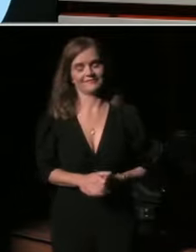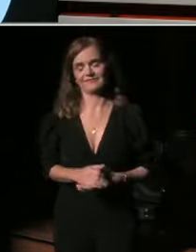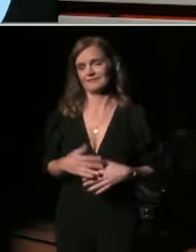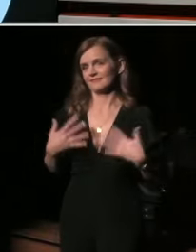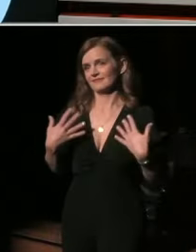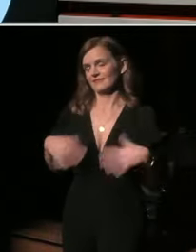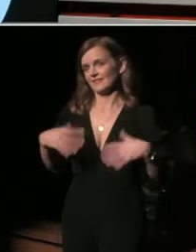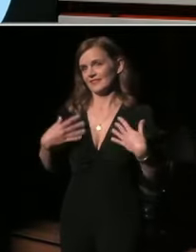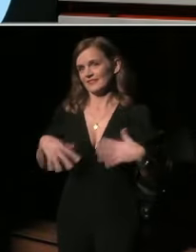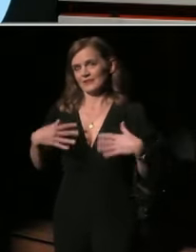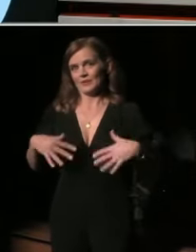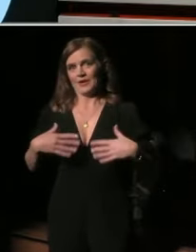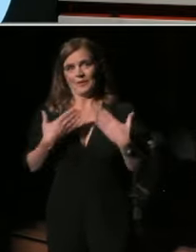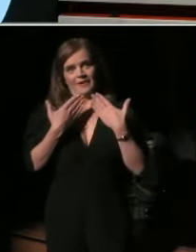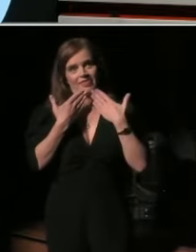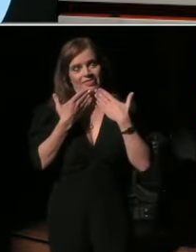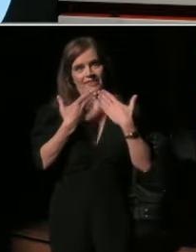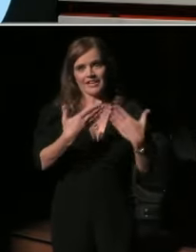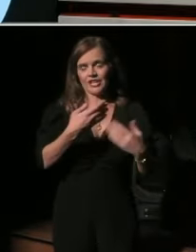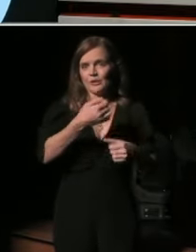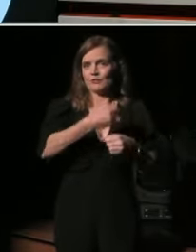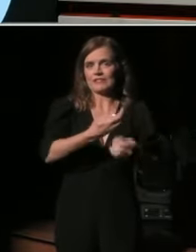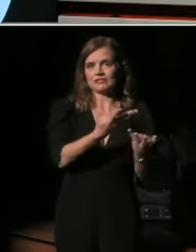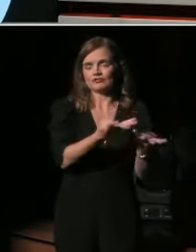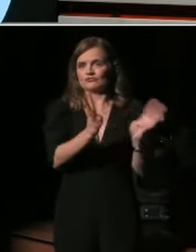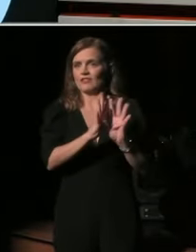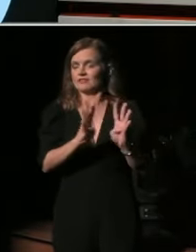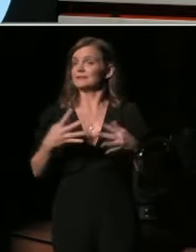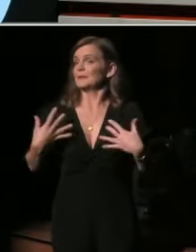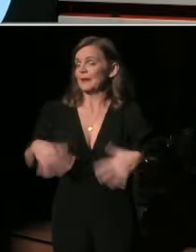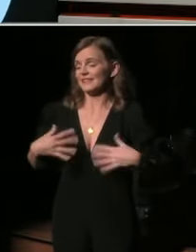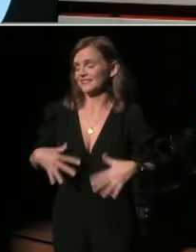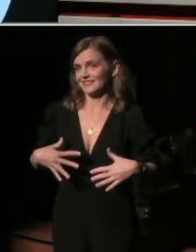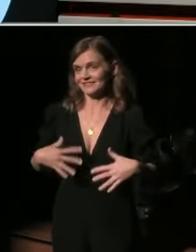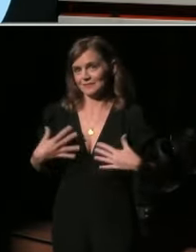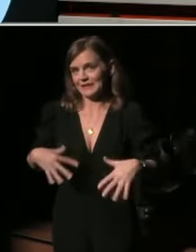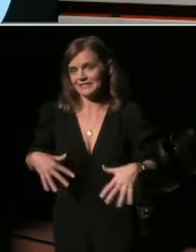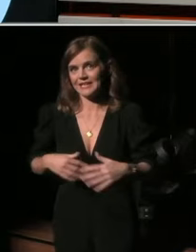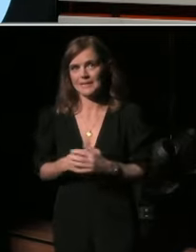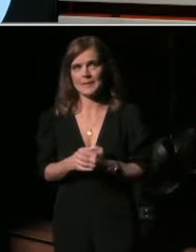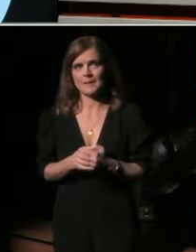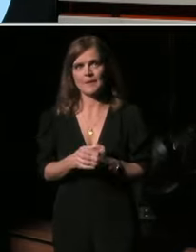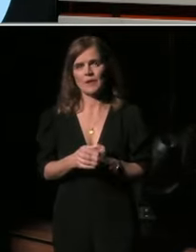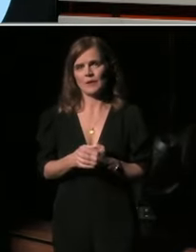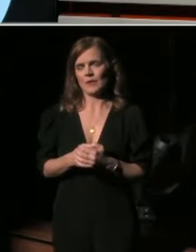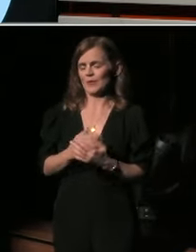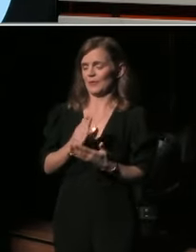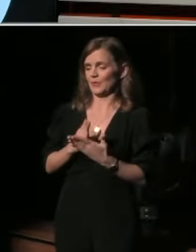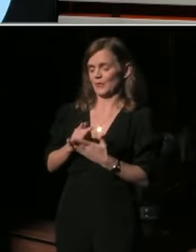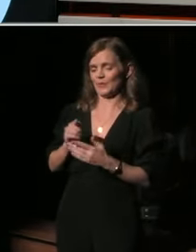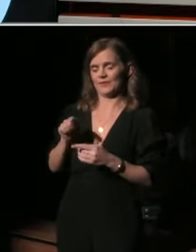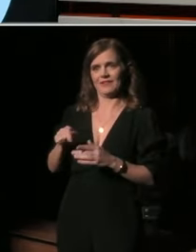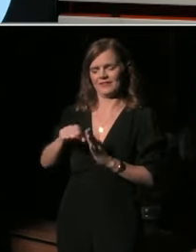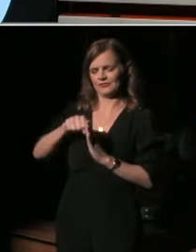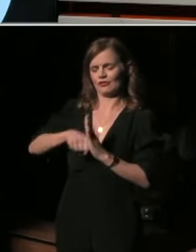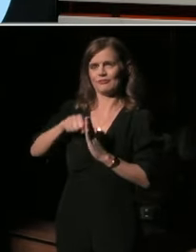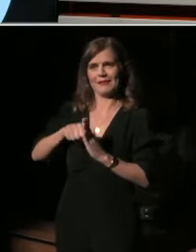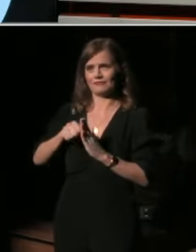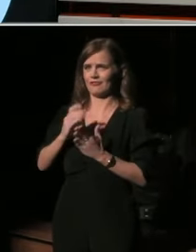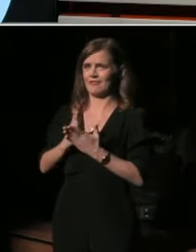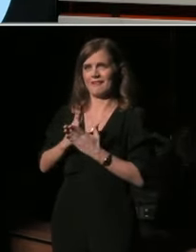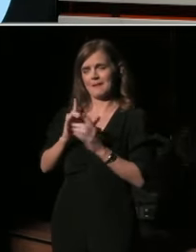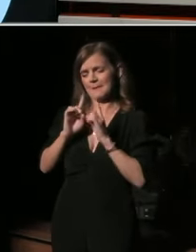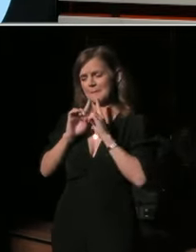Well, thank you, Grierson Trust. Amazing, amazing. It had all the magic ingredients, really. A perfect